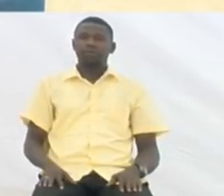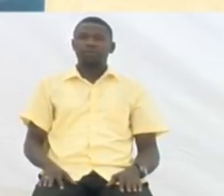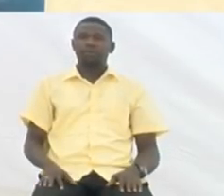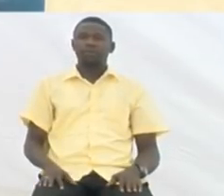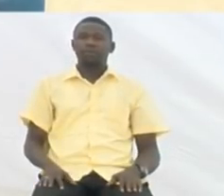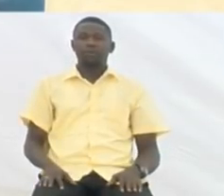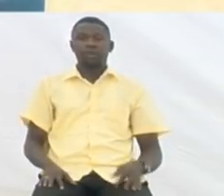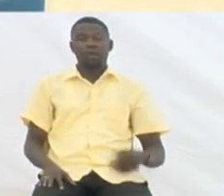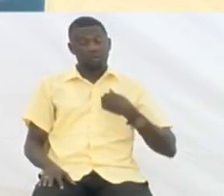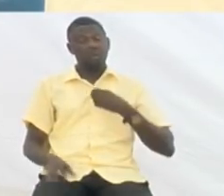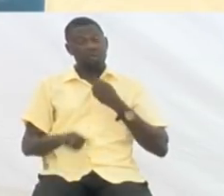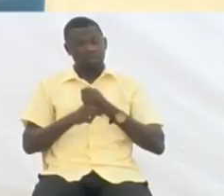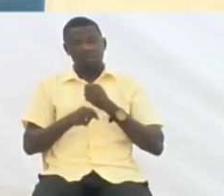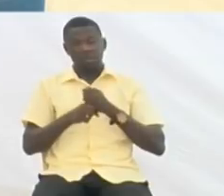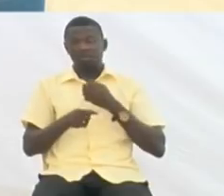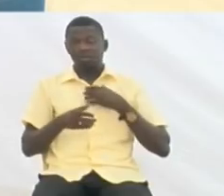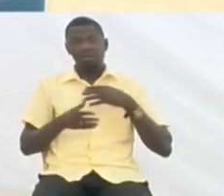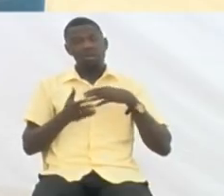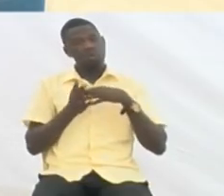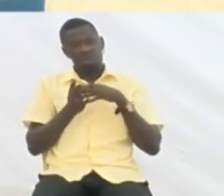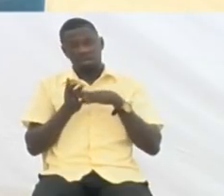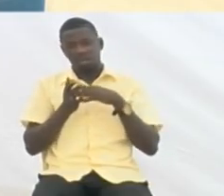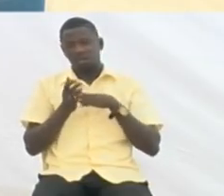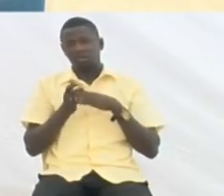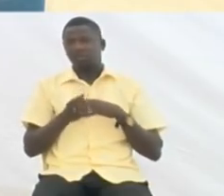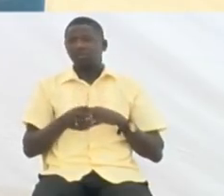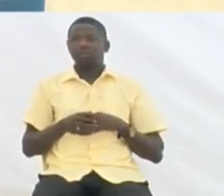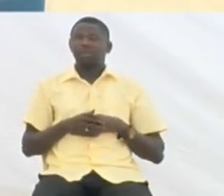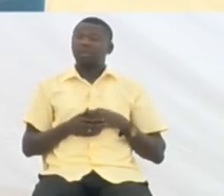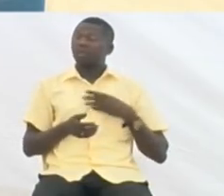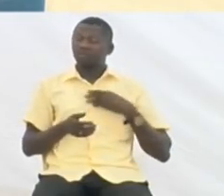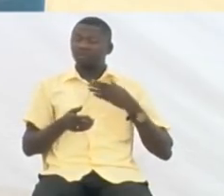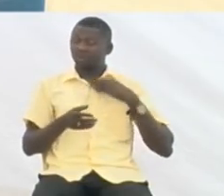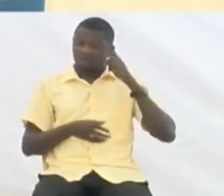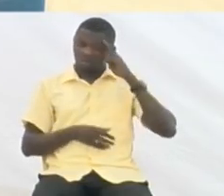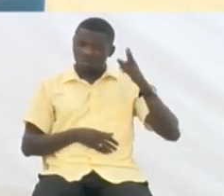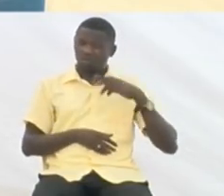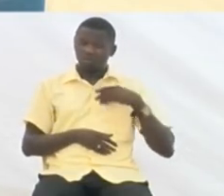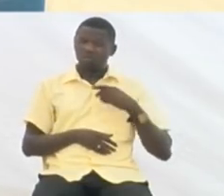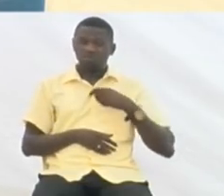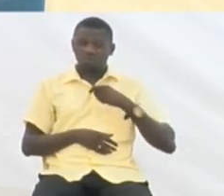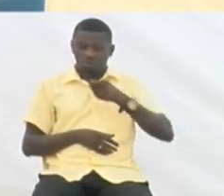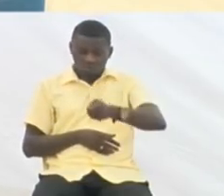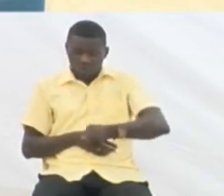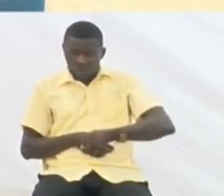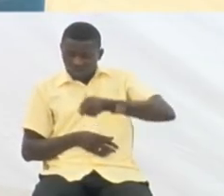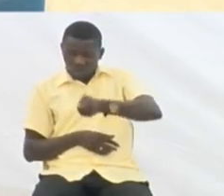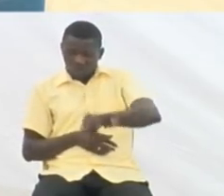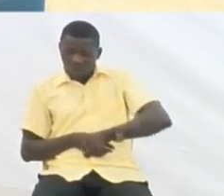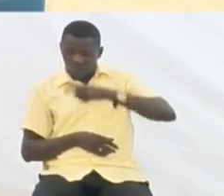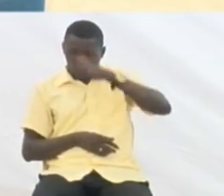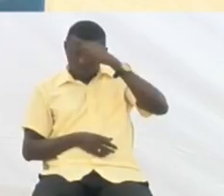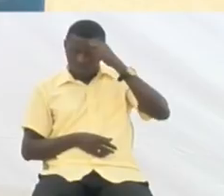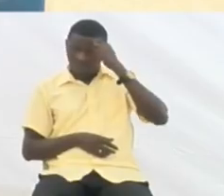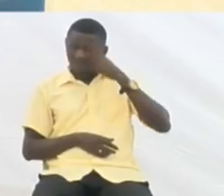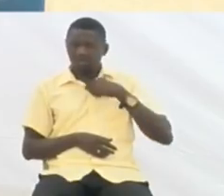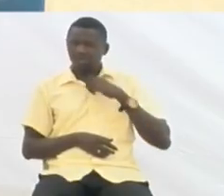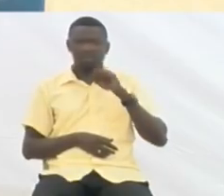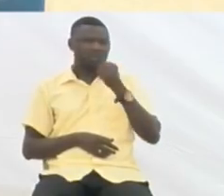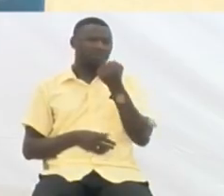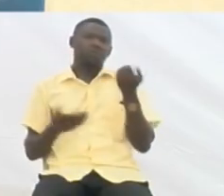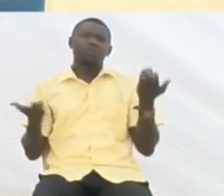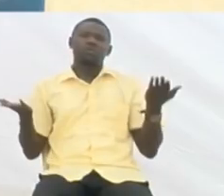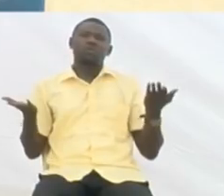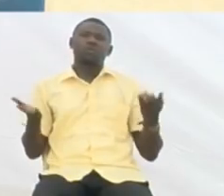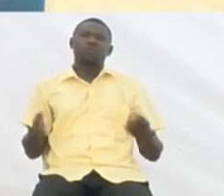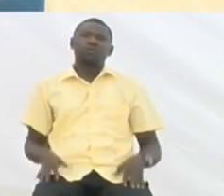speaking, it weakened me such that even in my compound, I'm not able to